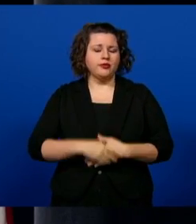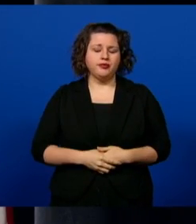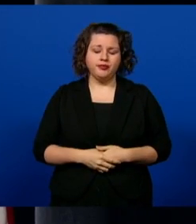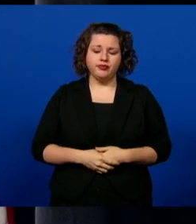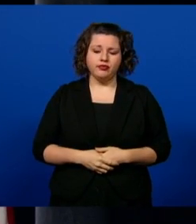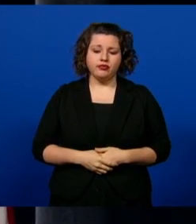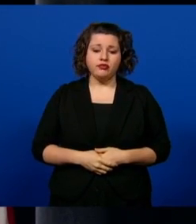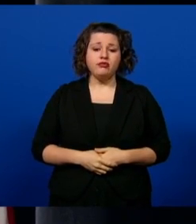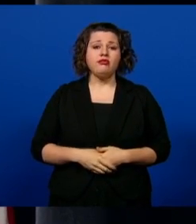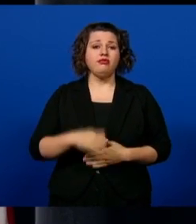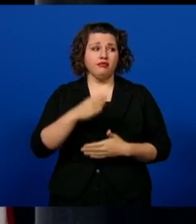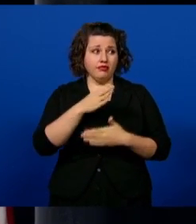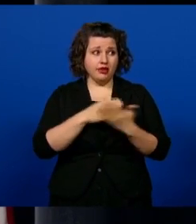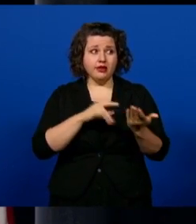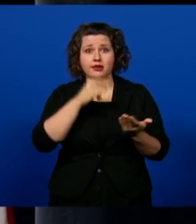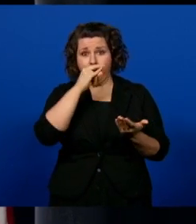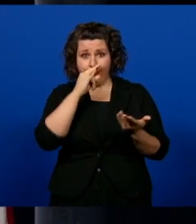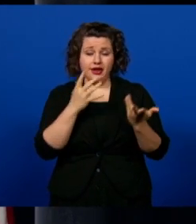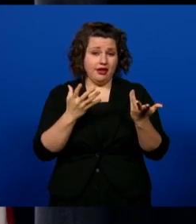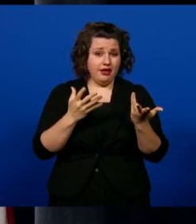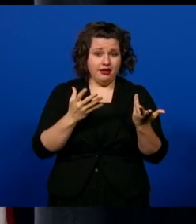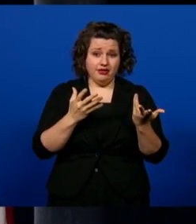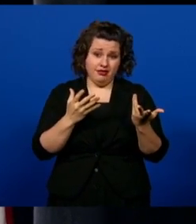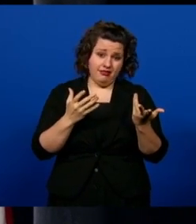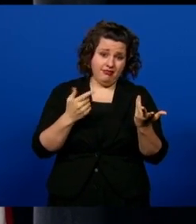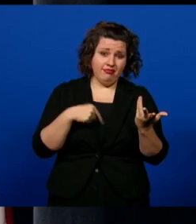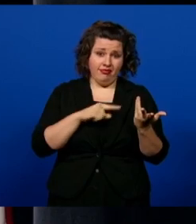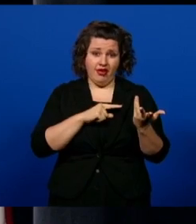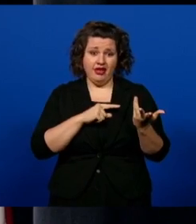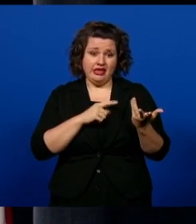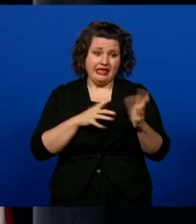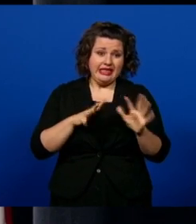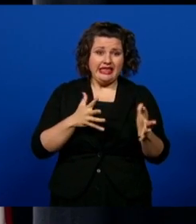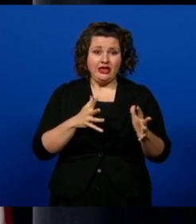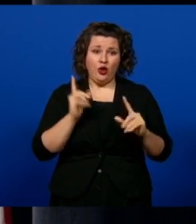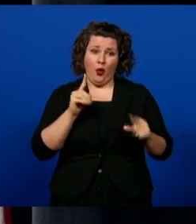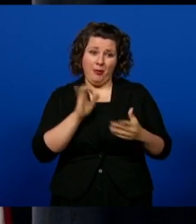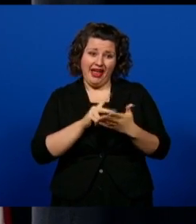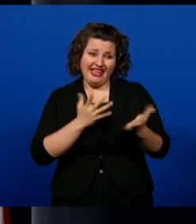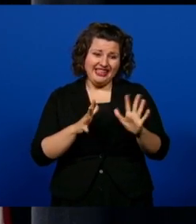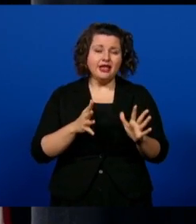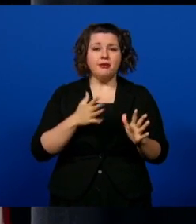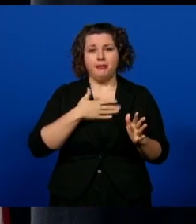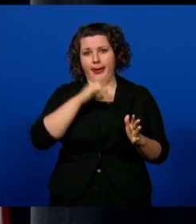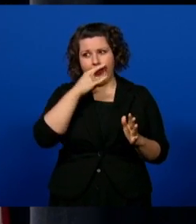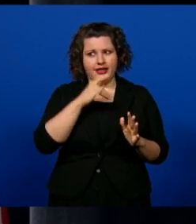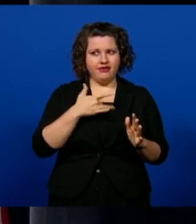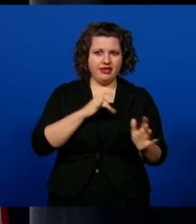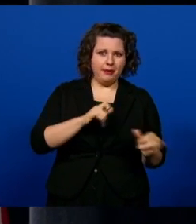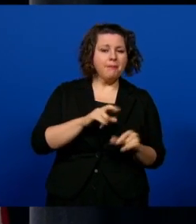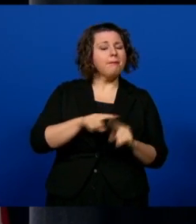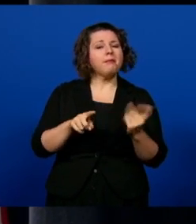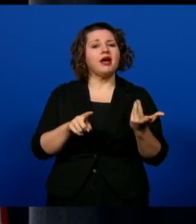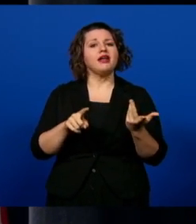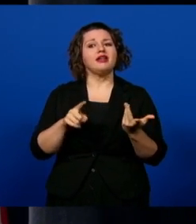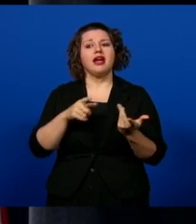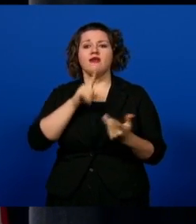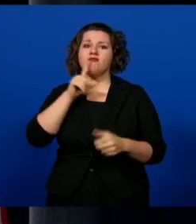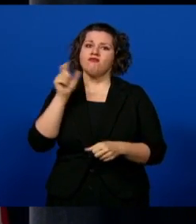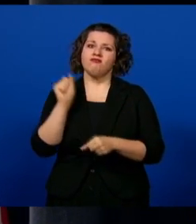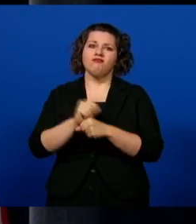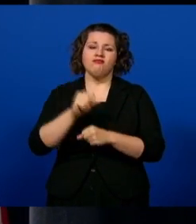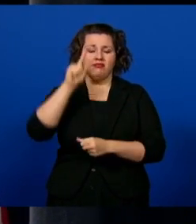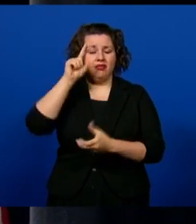know, some kids act reluctant to go back, even my own children, but I truly believe that face-to-face learning is what's best for our students right